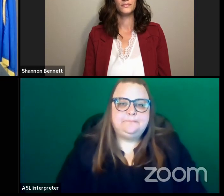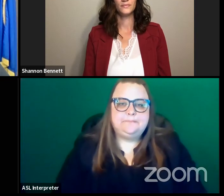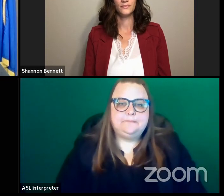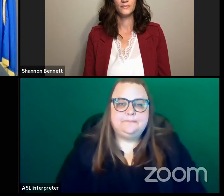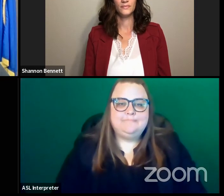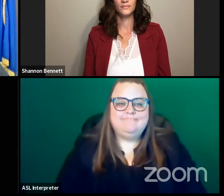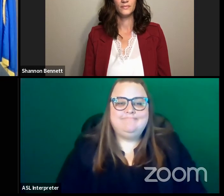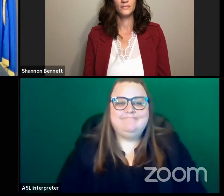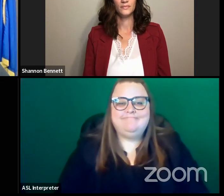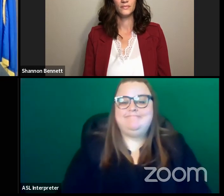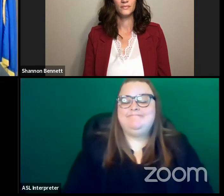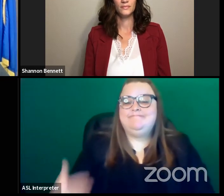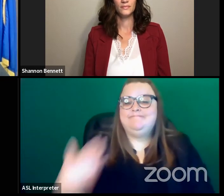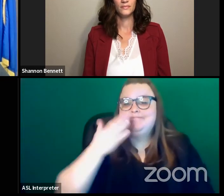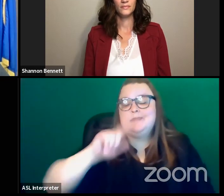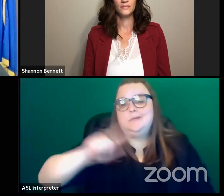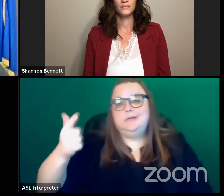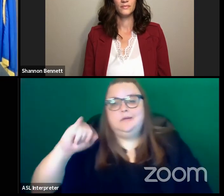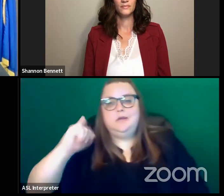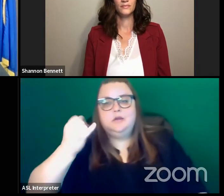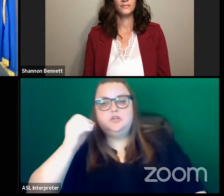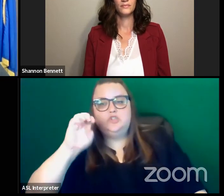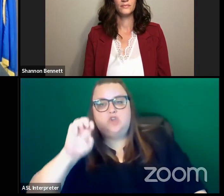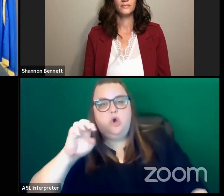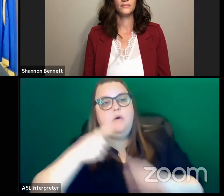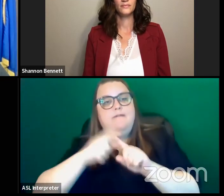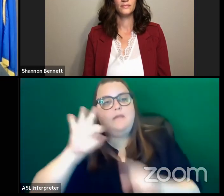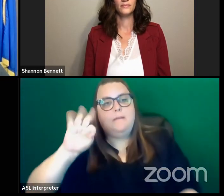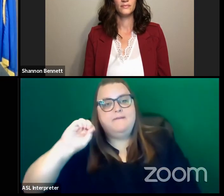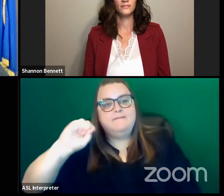Thank you for the question. We'll go to Joe from Fox 5. Joe?